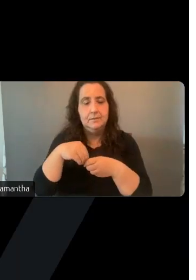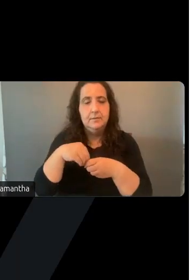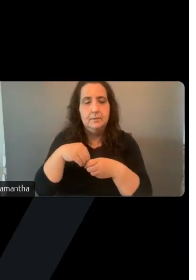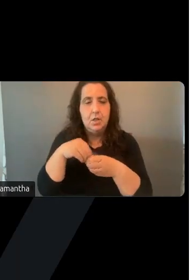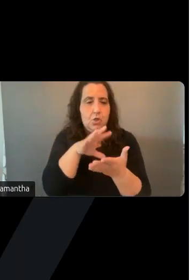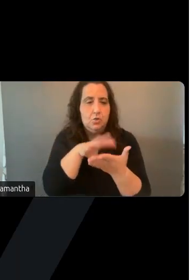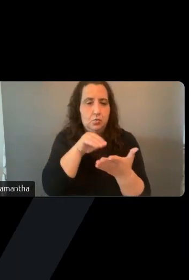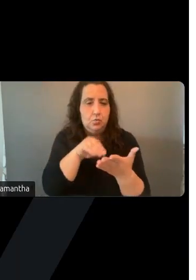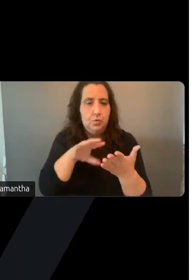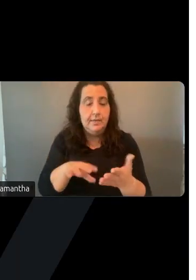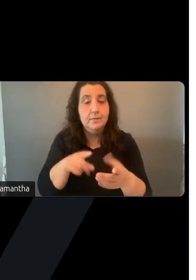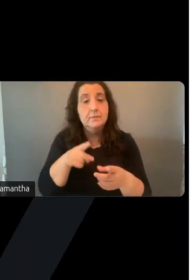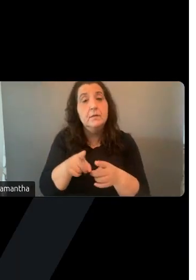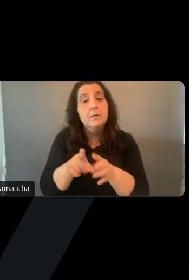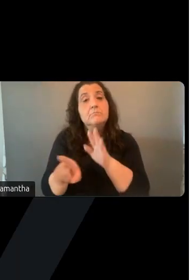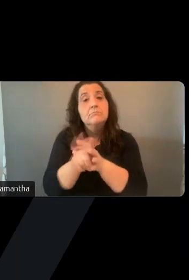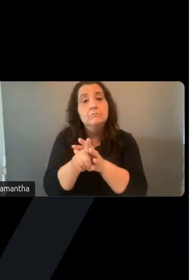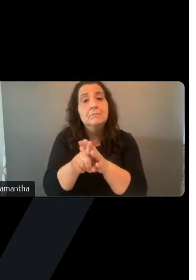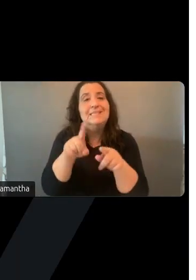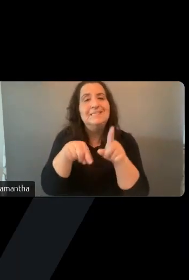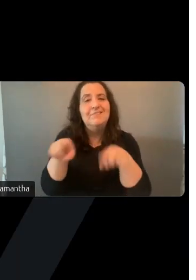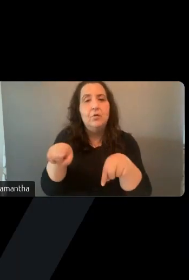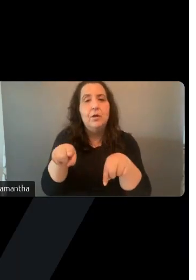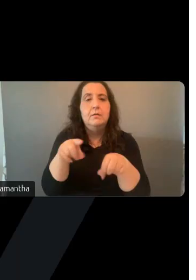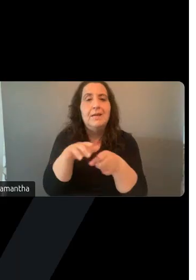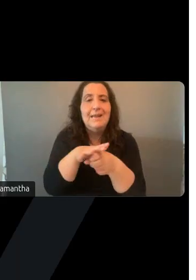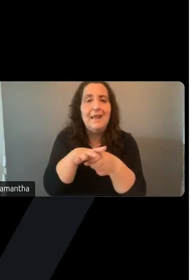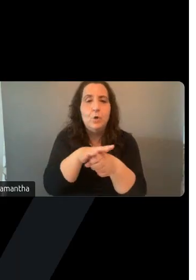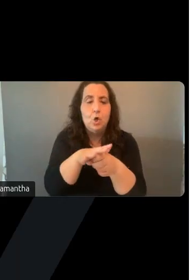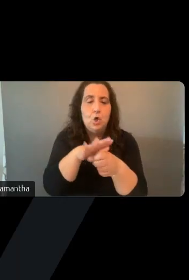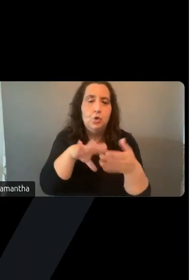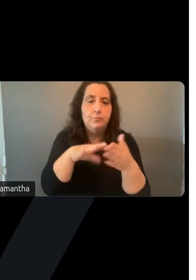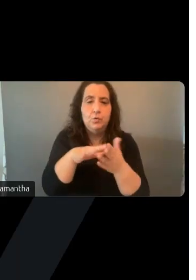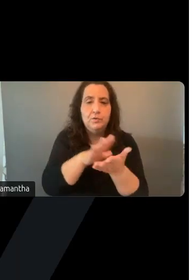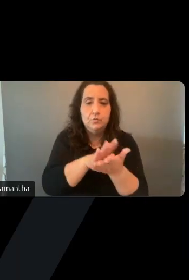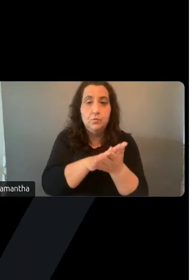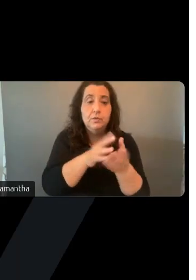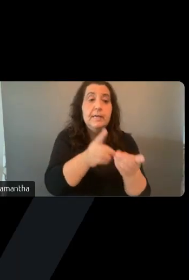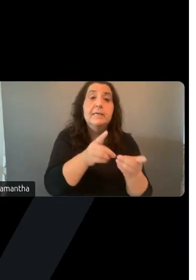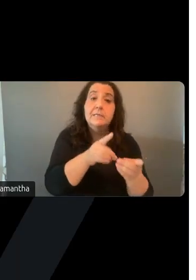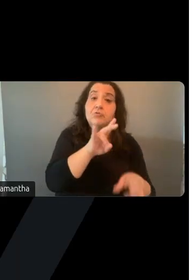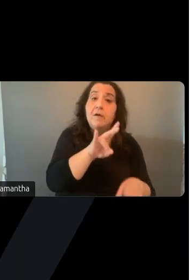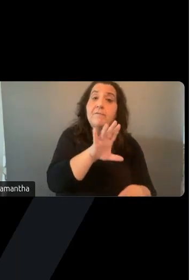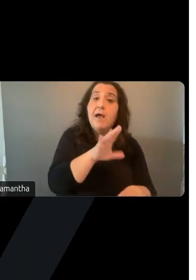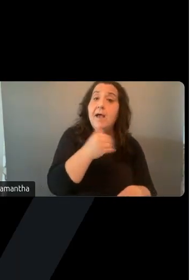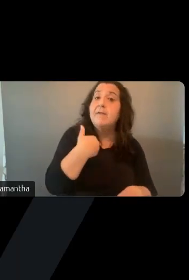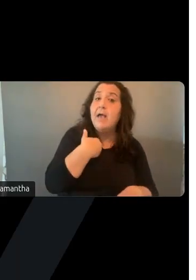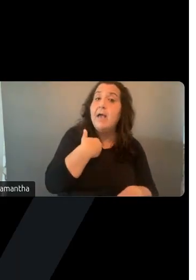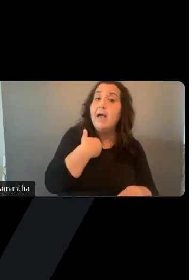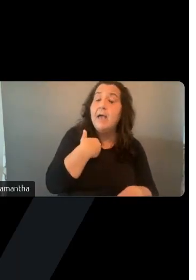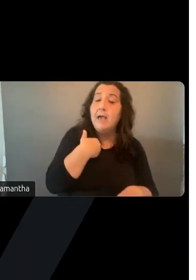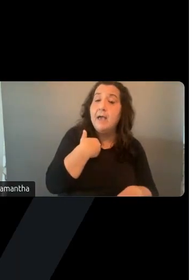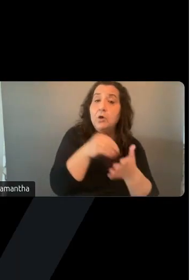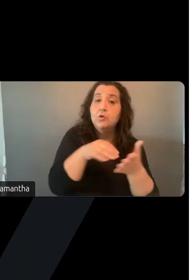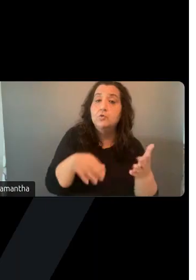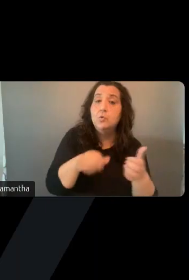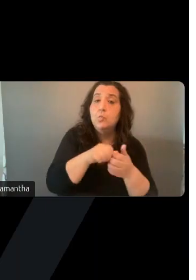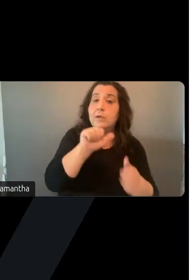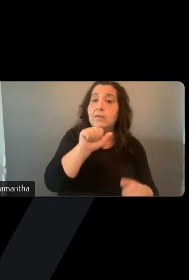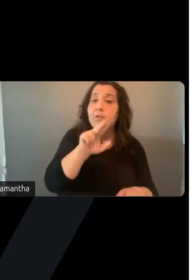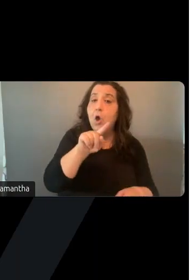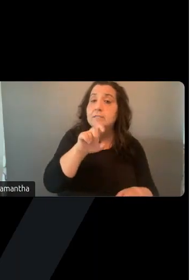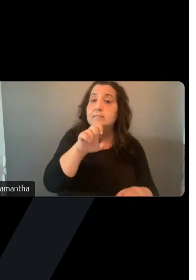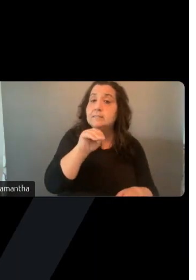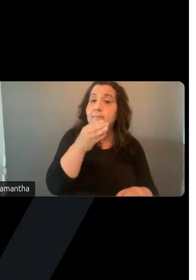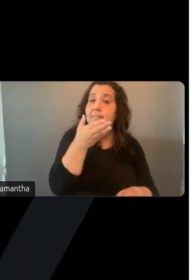available in neighborhood community schools. So District 75 also has students with autism enrolled,